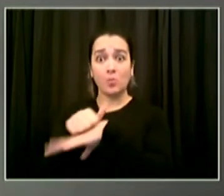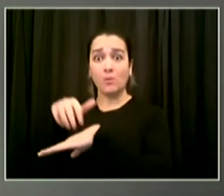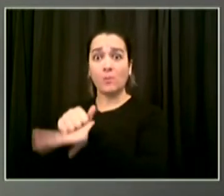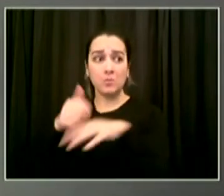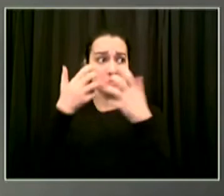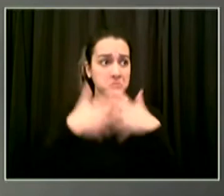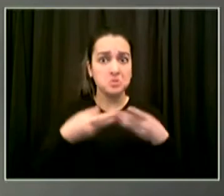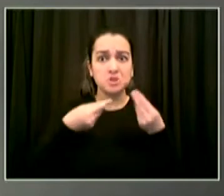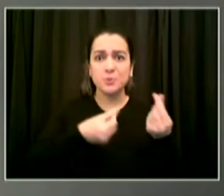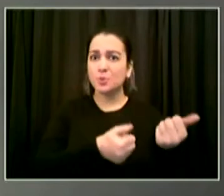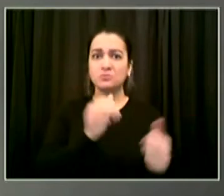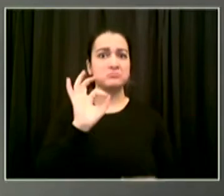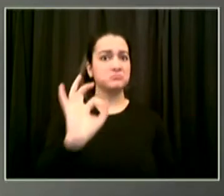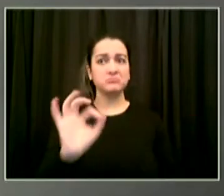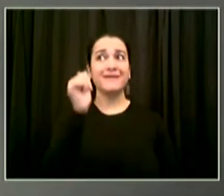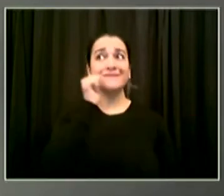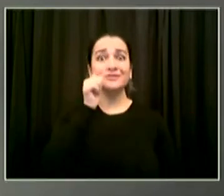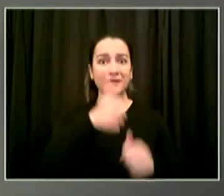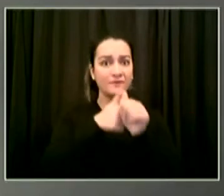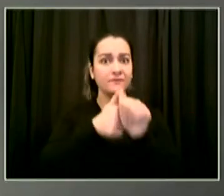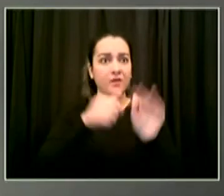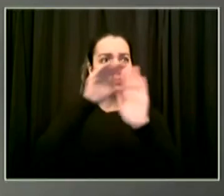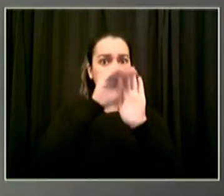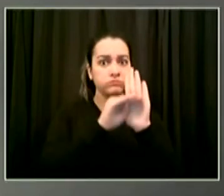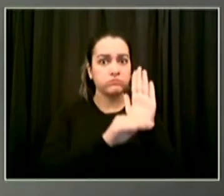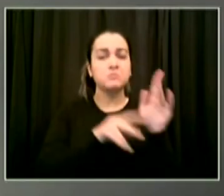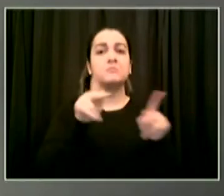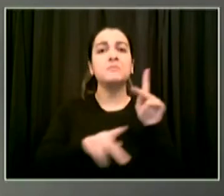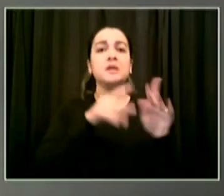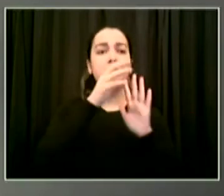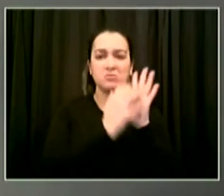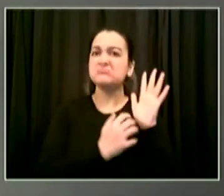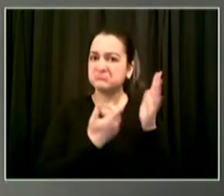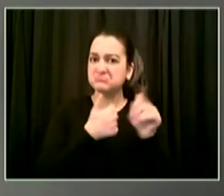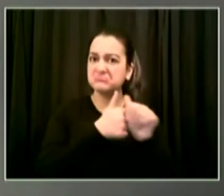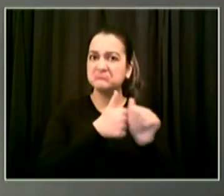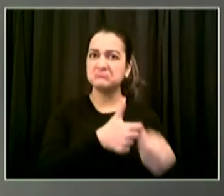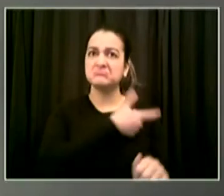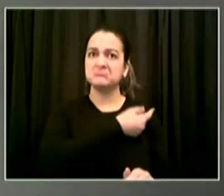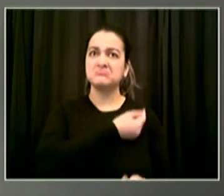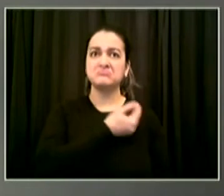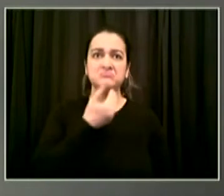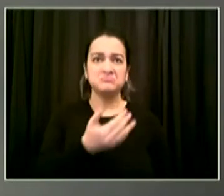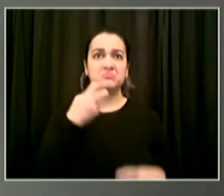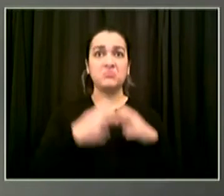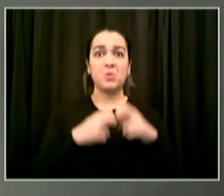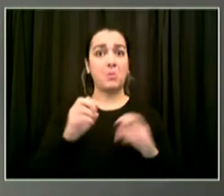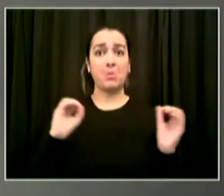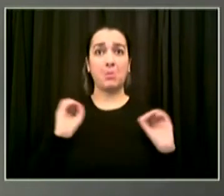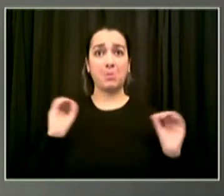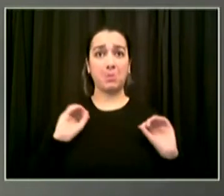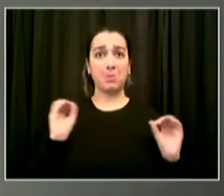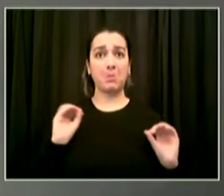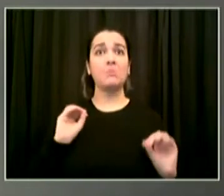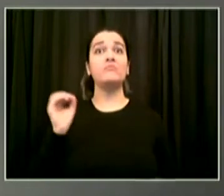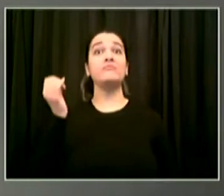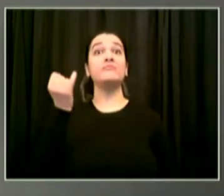book additional appointments. We look toward the end of the day. We figure out how much we have left for the rest of the